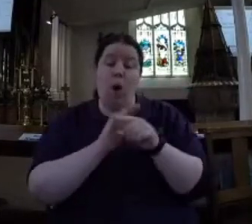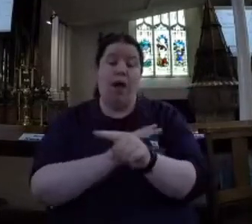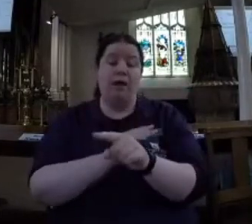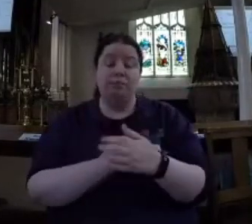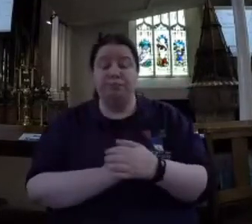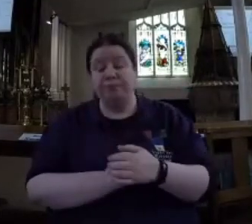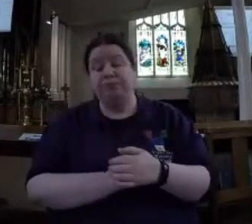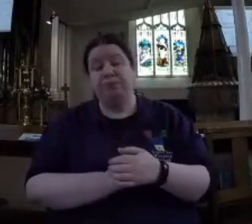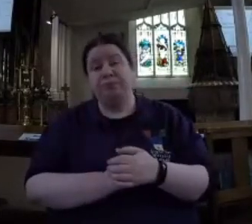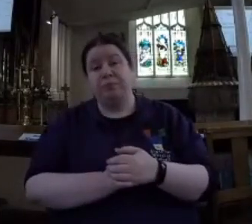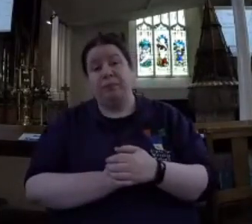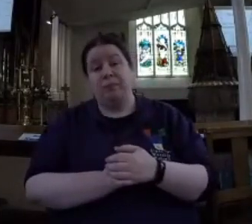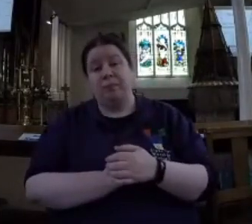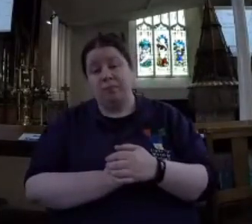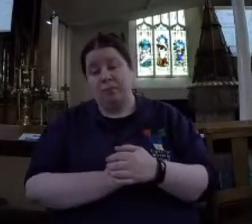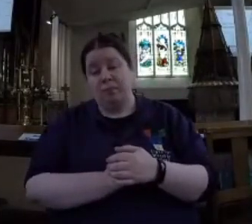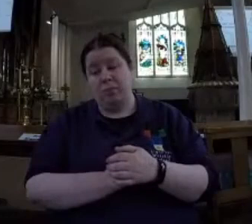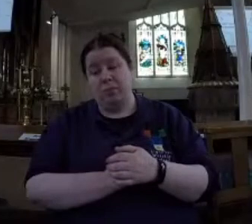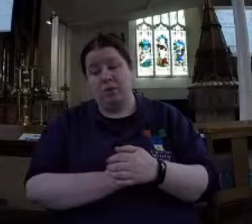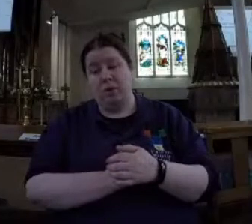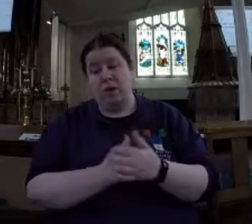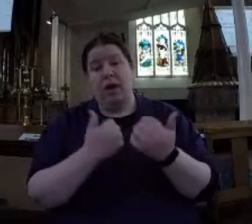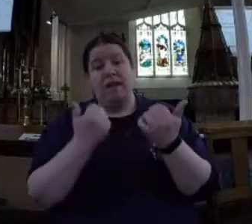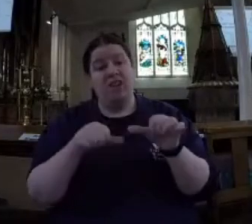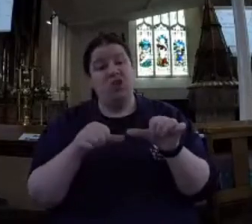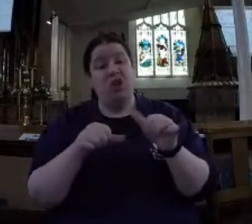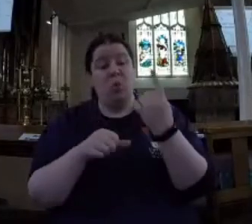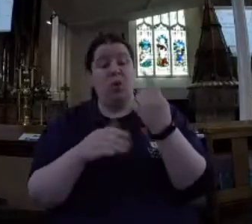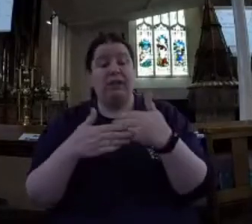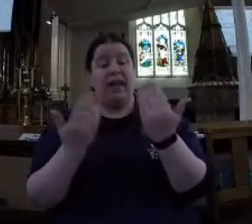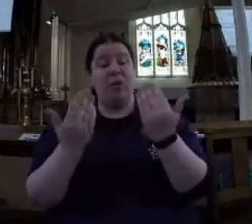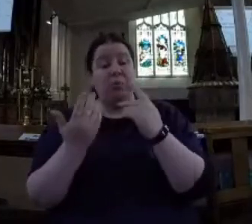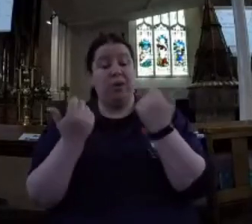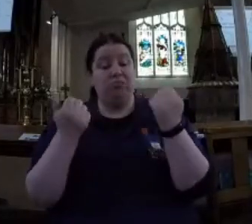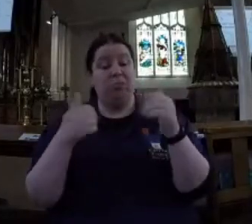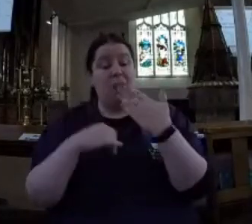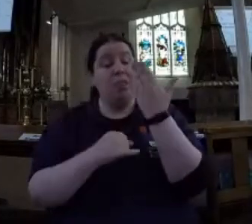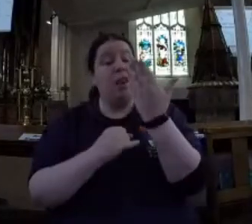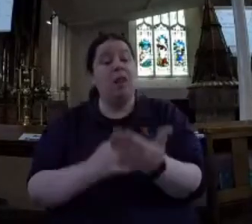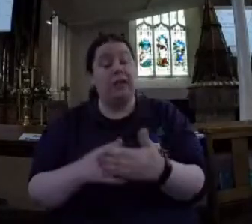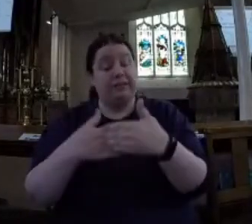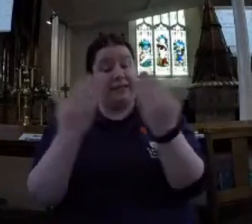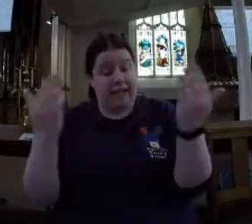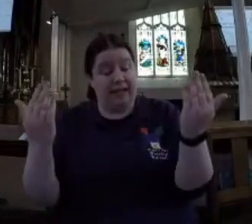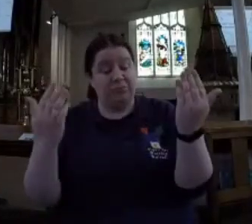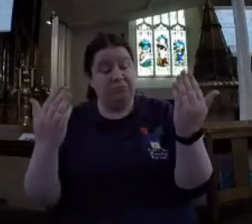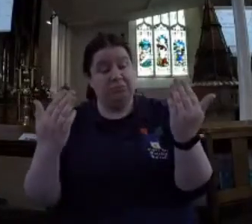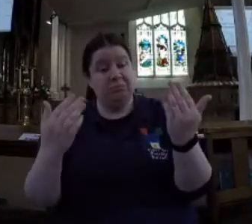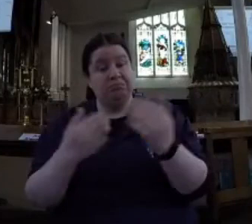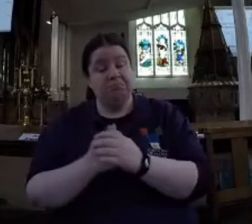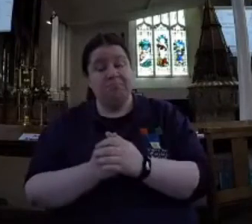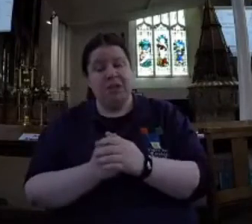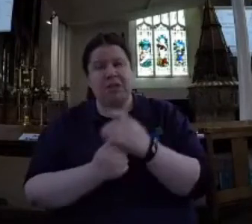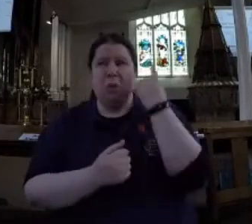And ultimately, one of the squares is the terminal, the end. So it's important when we think about how